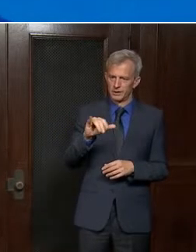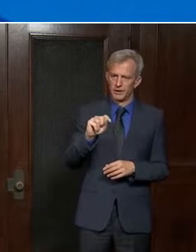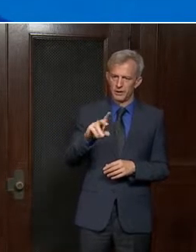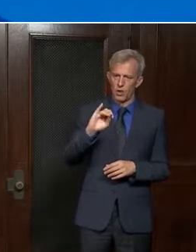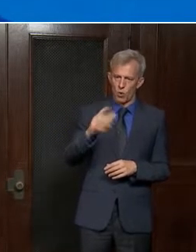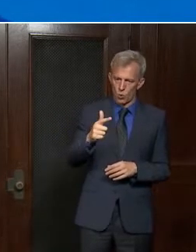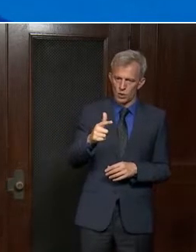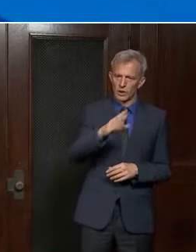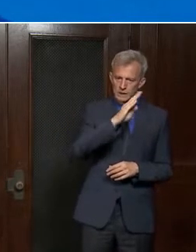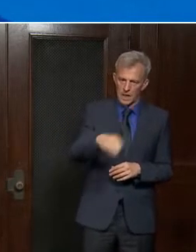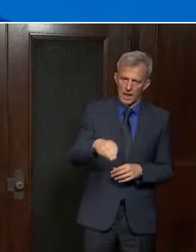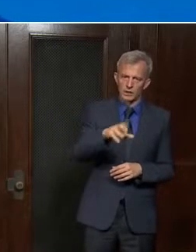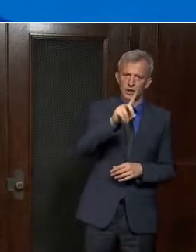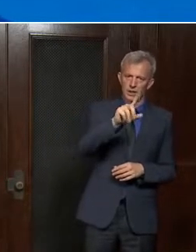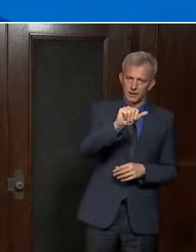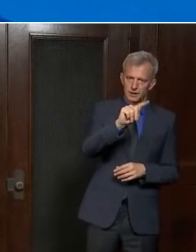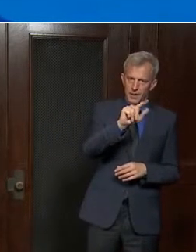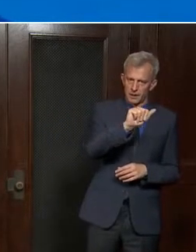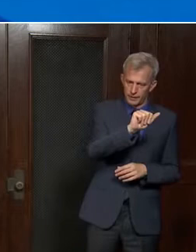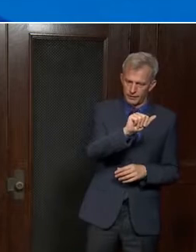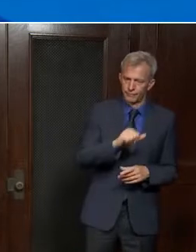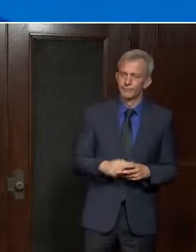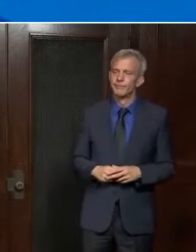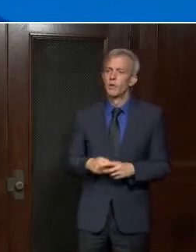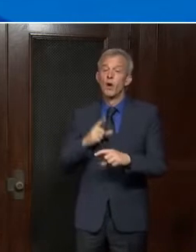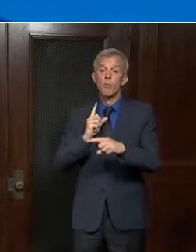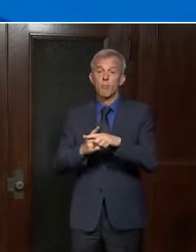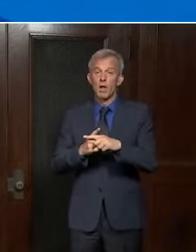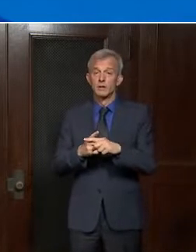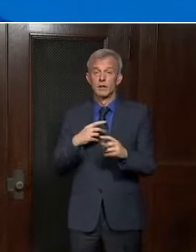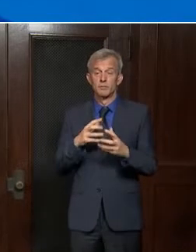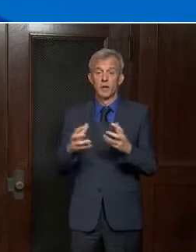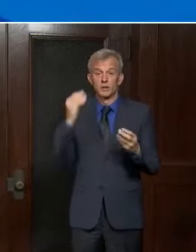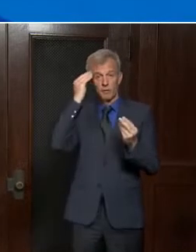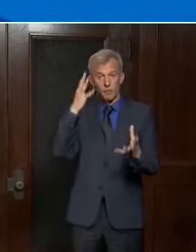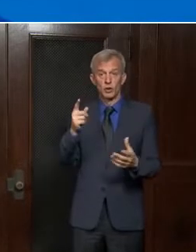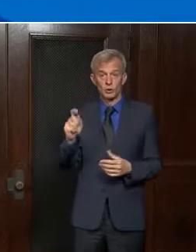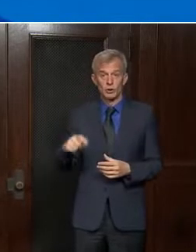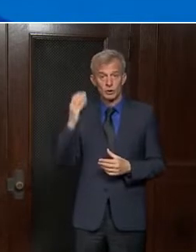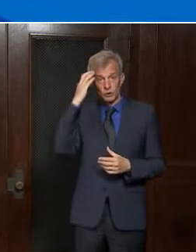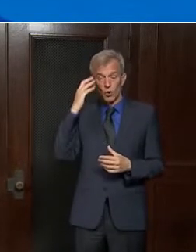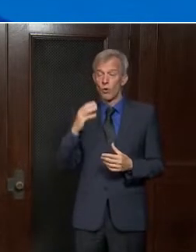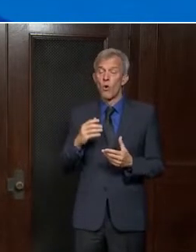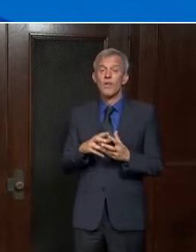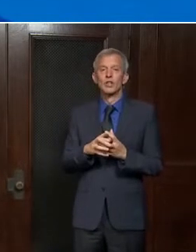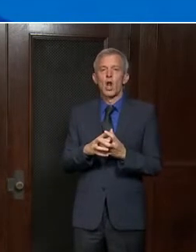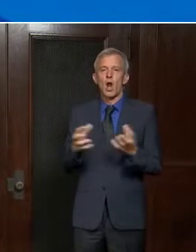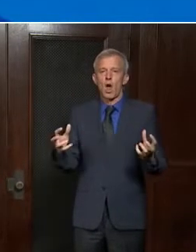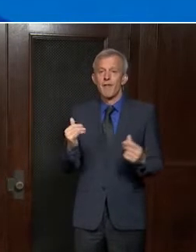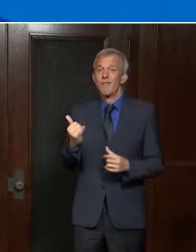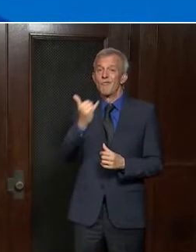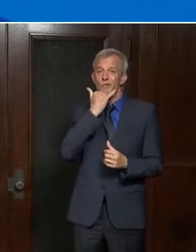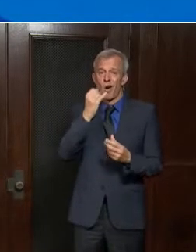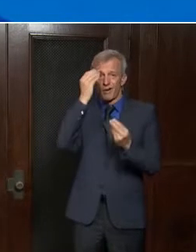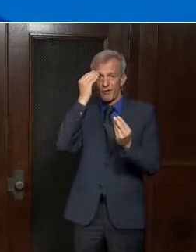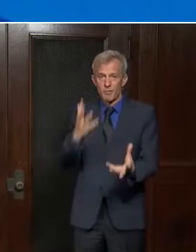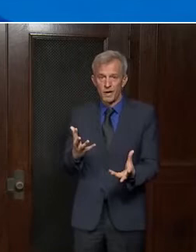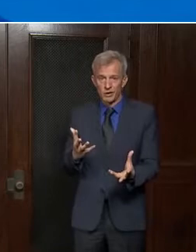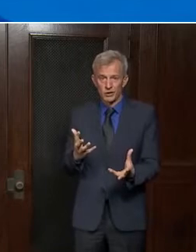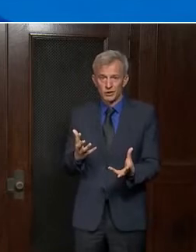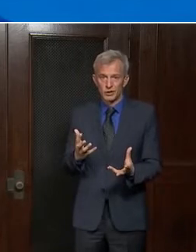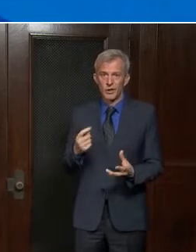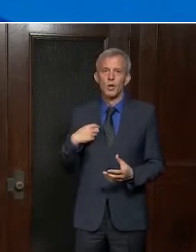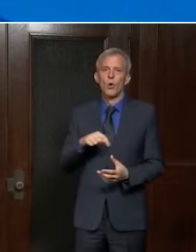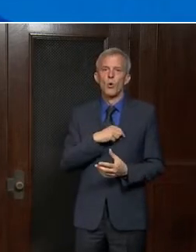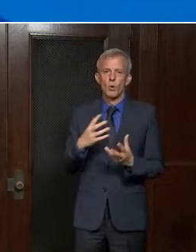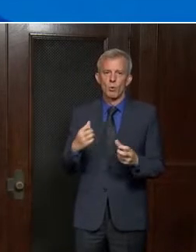coronavirus.lacity.org/data. And we also know as much information as you need to know. There's a lot of disinformation that we want to make sure, or misinformation rather, that we